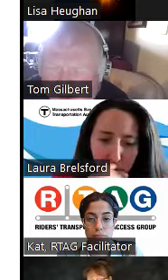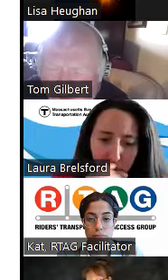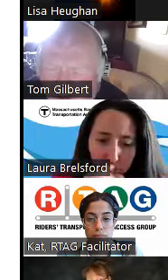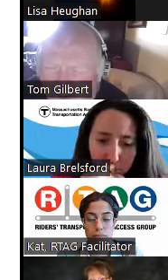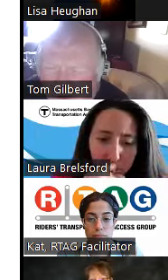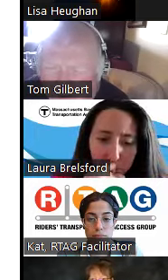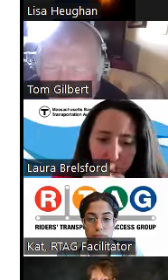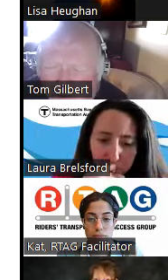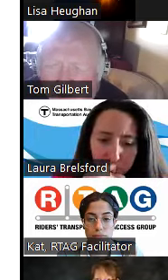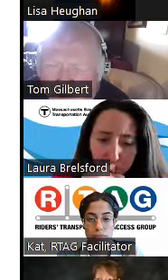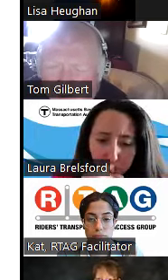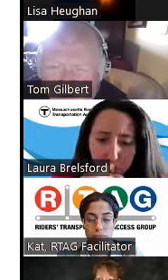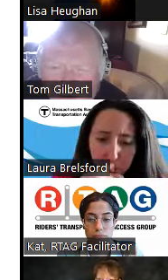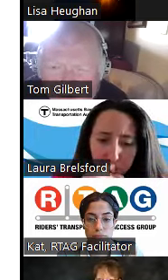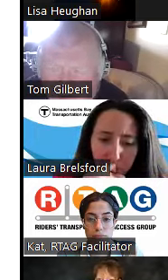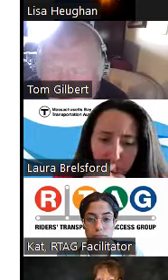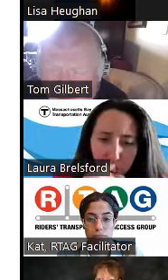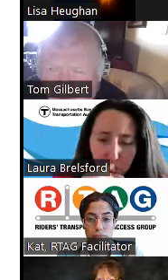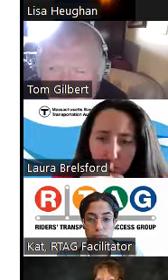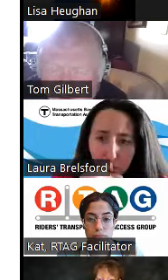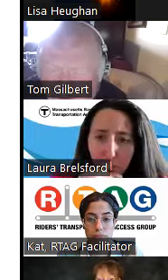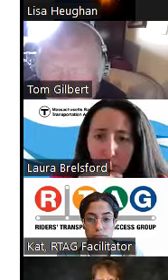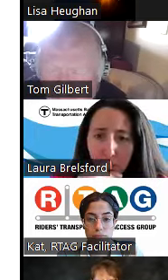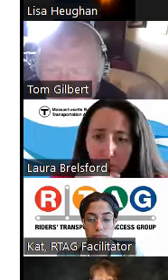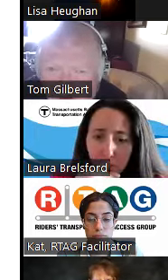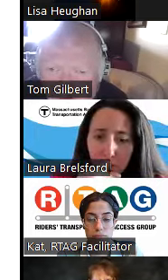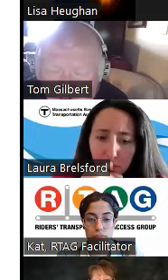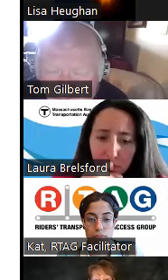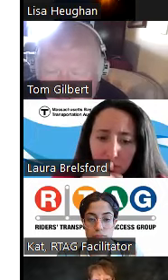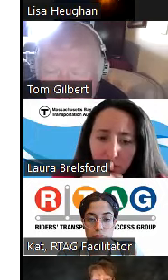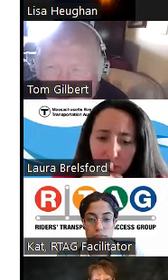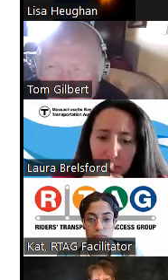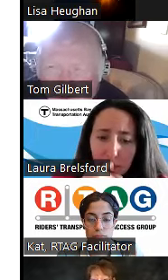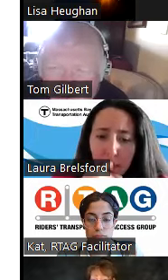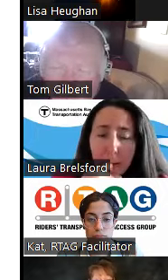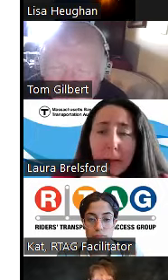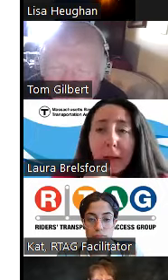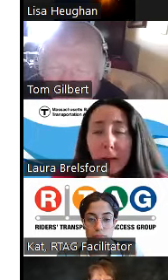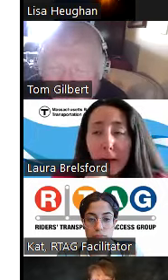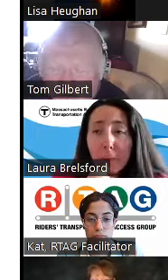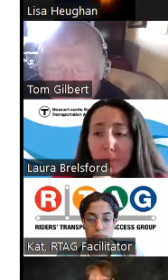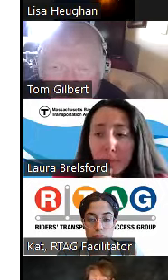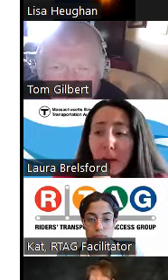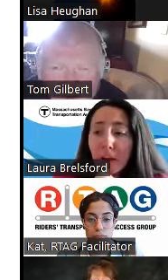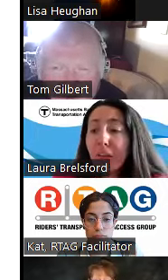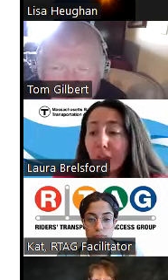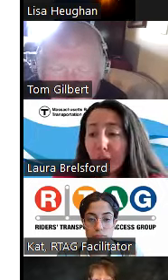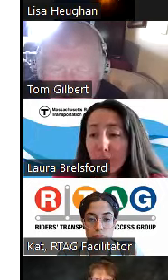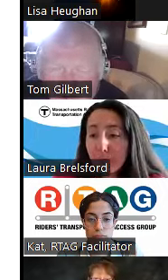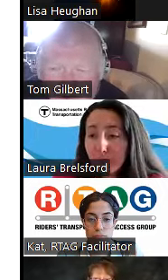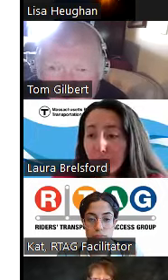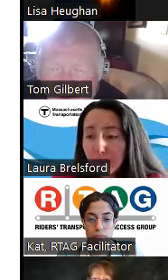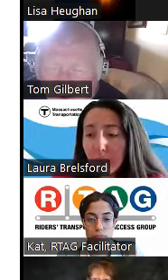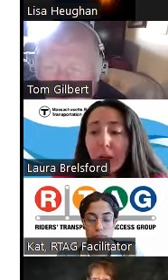individuals like you and I that have to use these elevators and have no other choice but to use it. And I think you and Yeah. Glenda